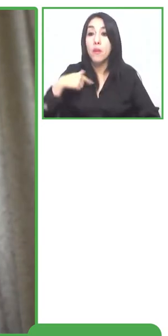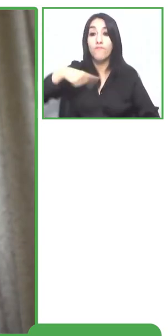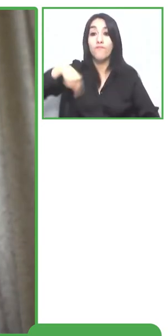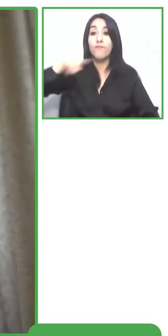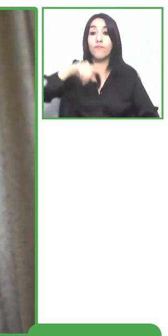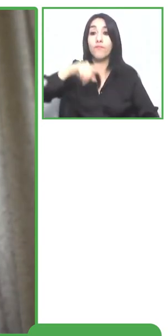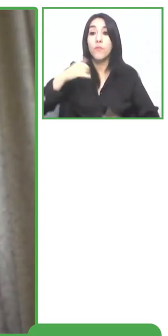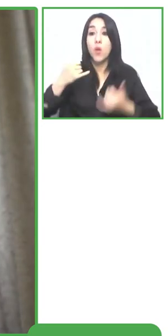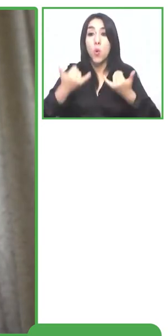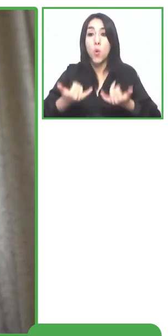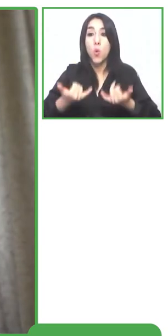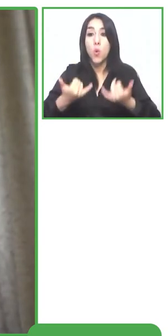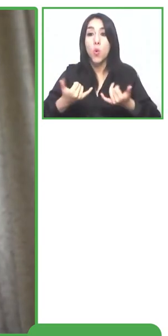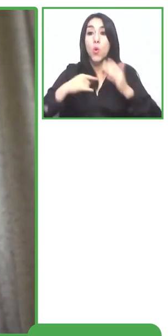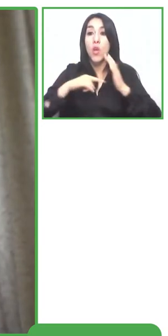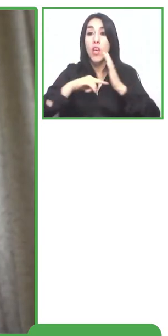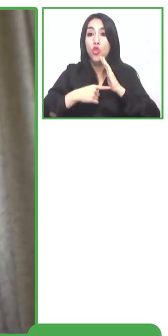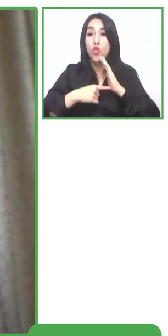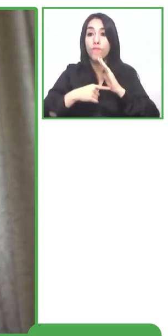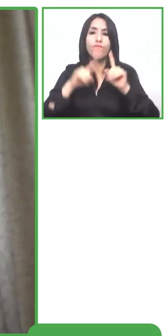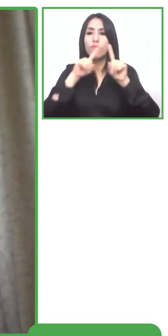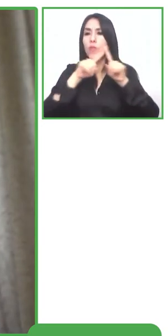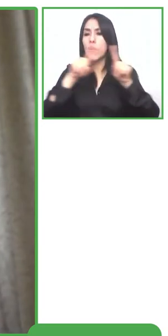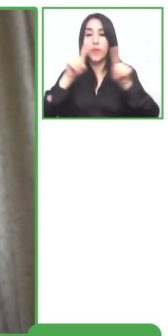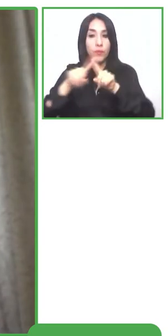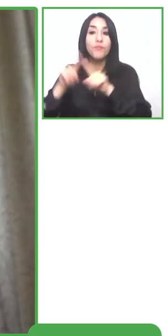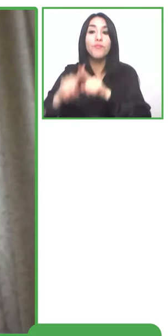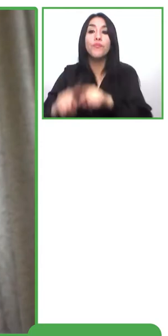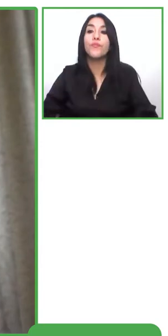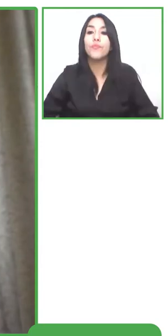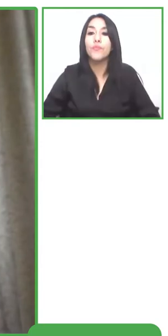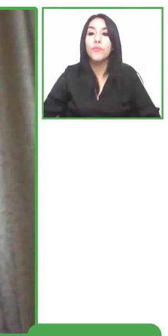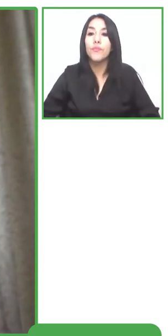way, achieve or